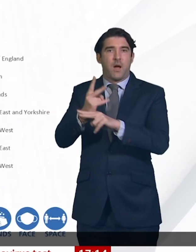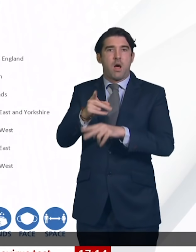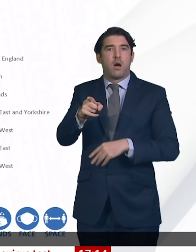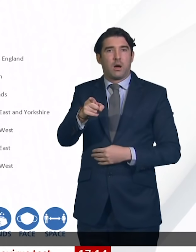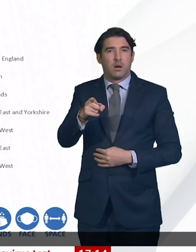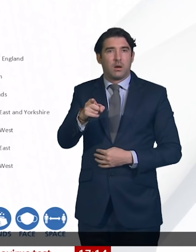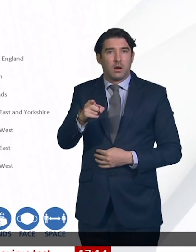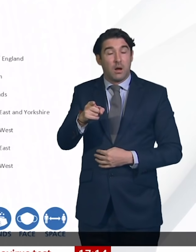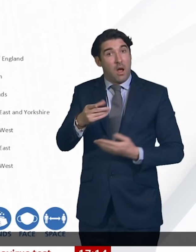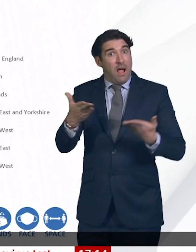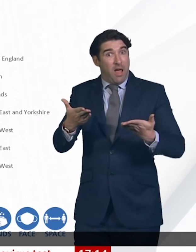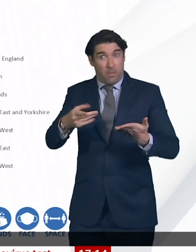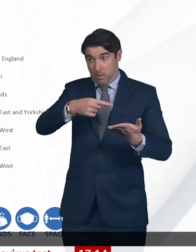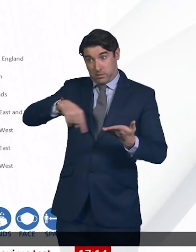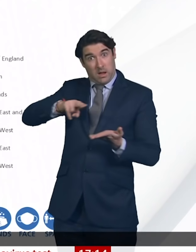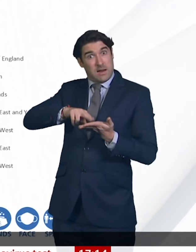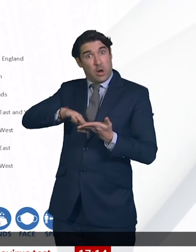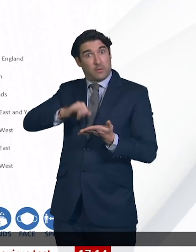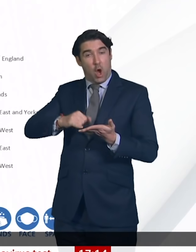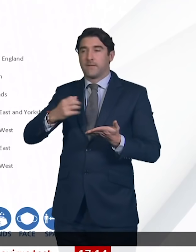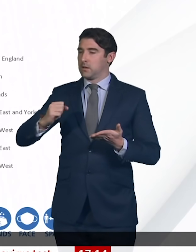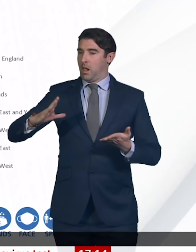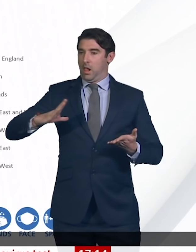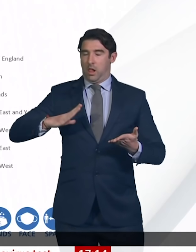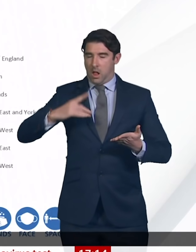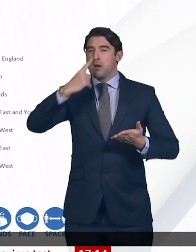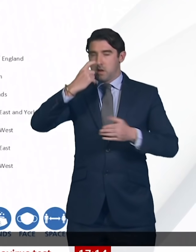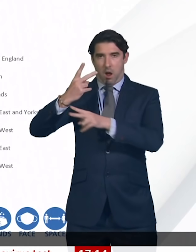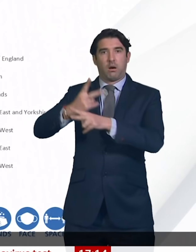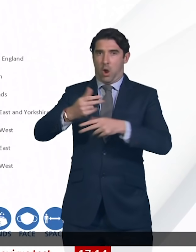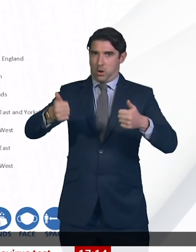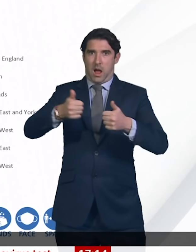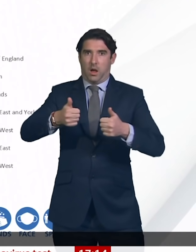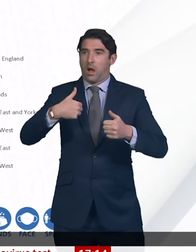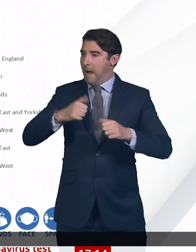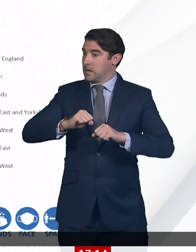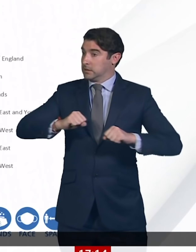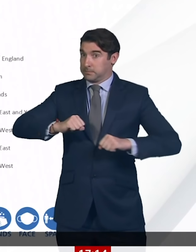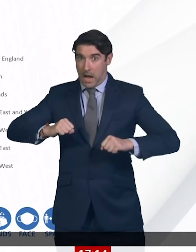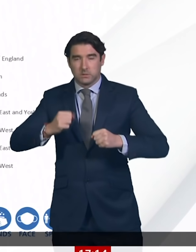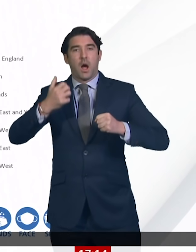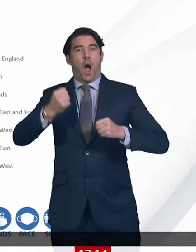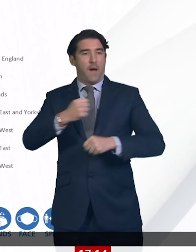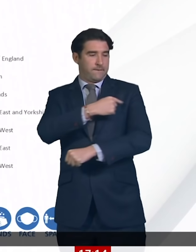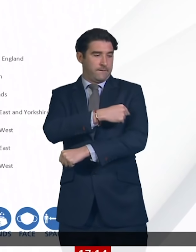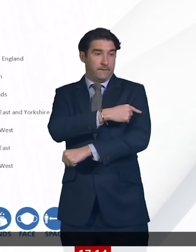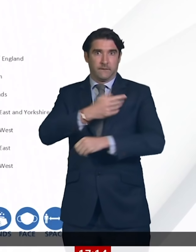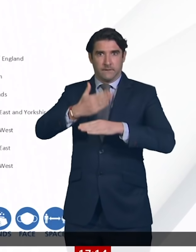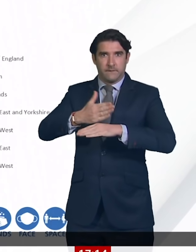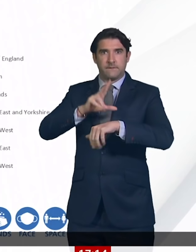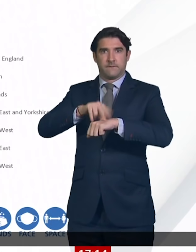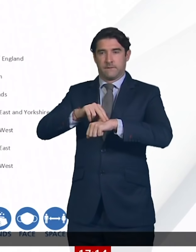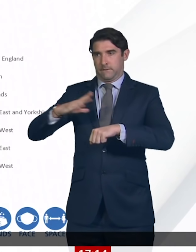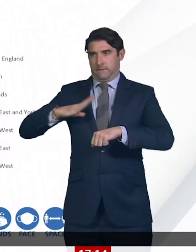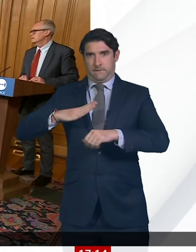our ability to have intensive care cases. There's still significant capacity in the NHS system, but this is definitely